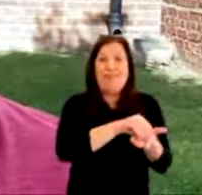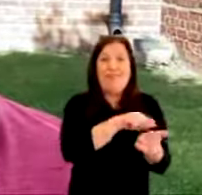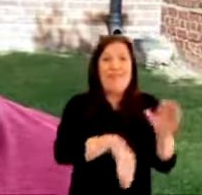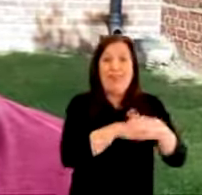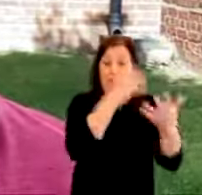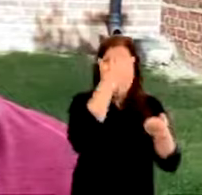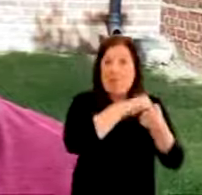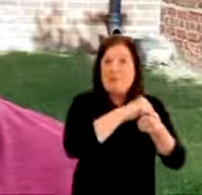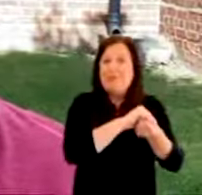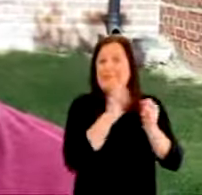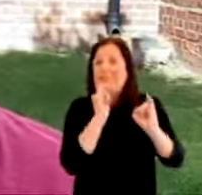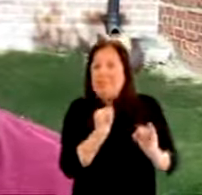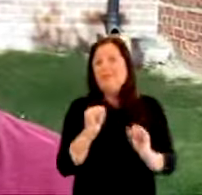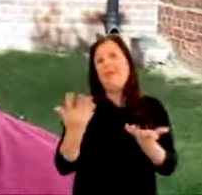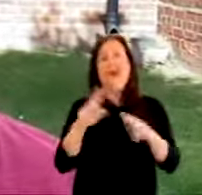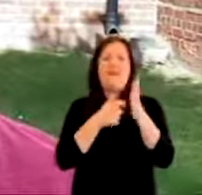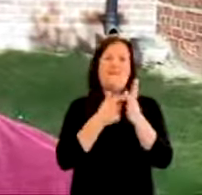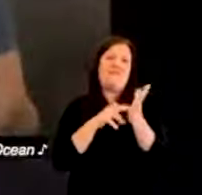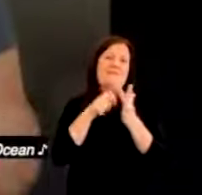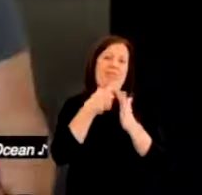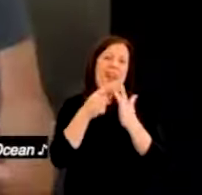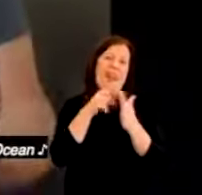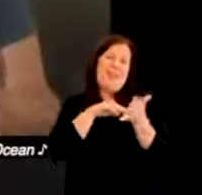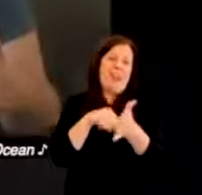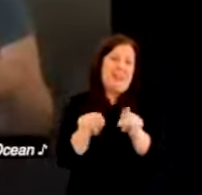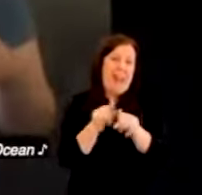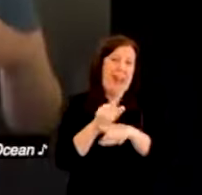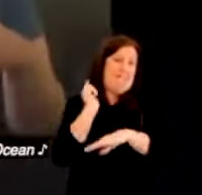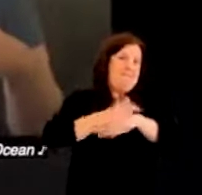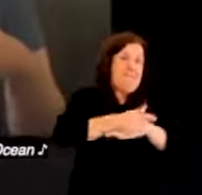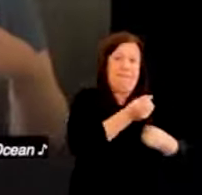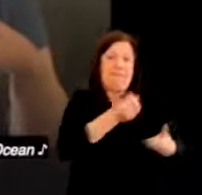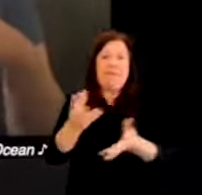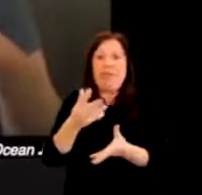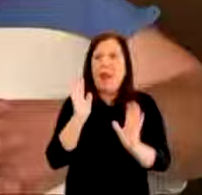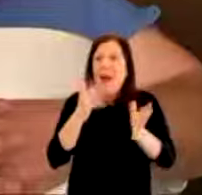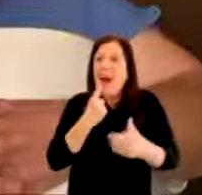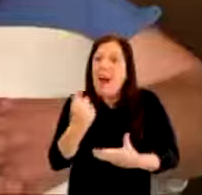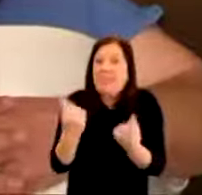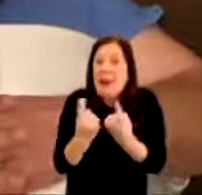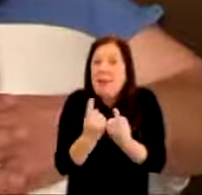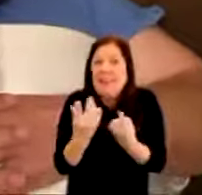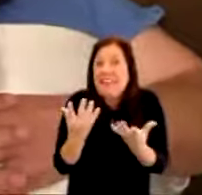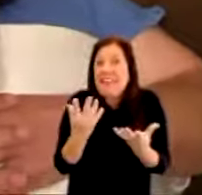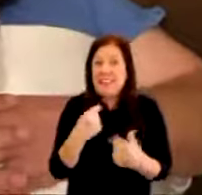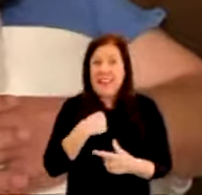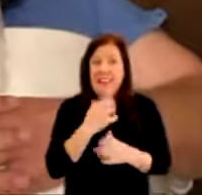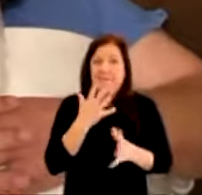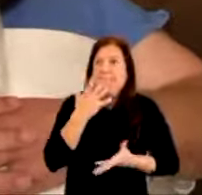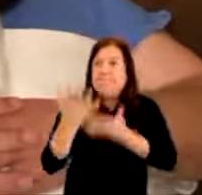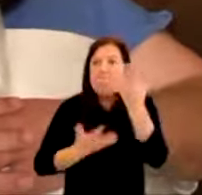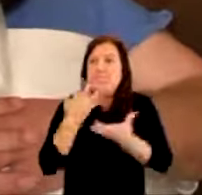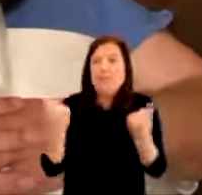Frankie, bless him, he sent you a message too. I've got something to tell you. I've